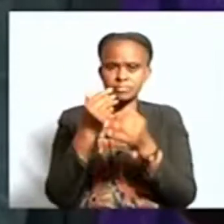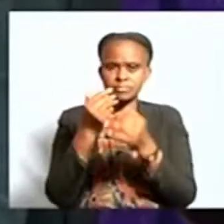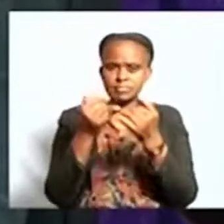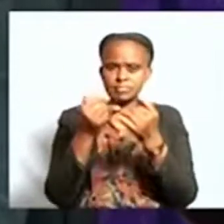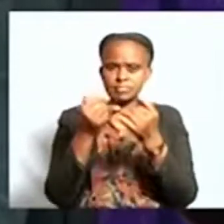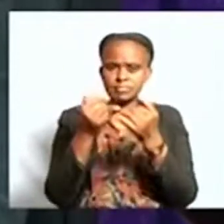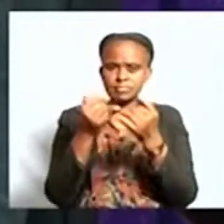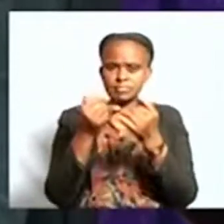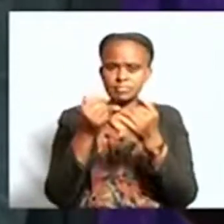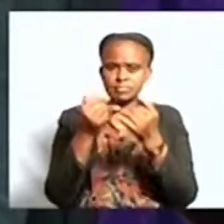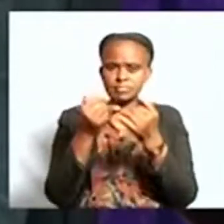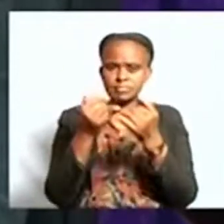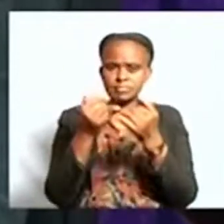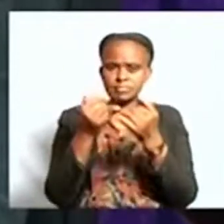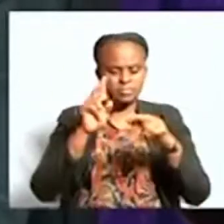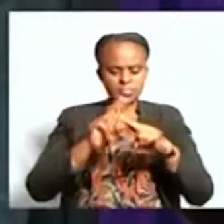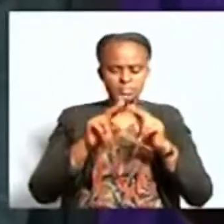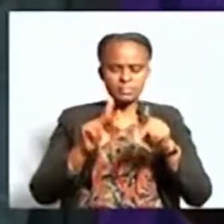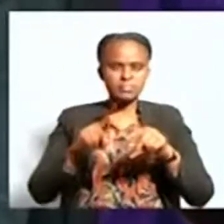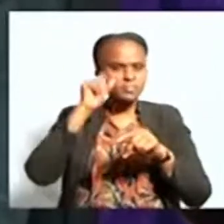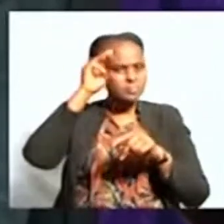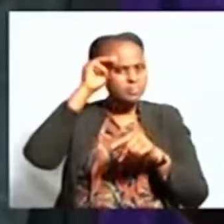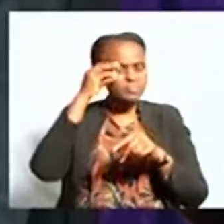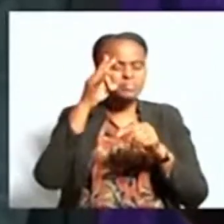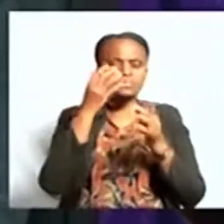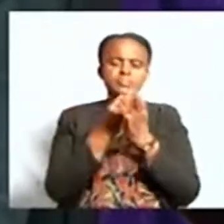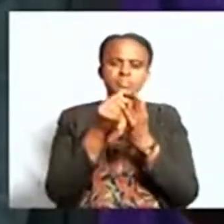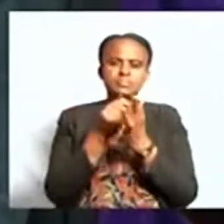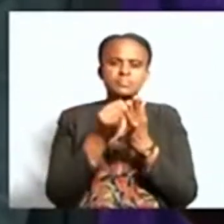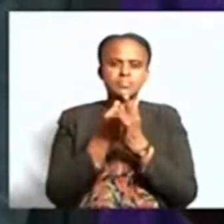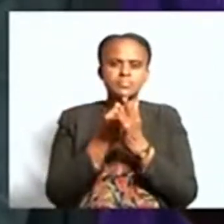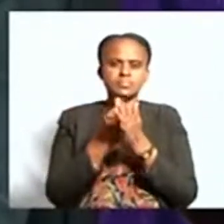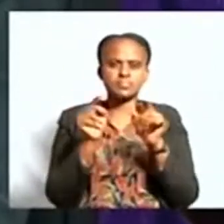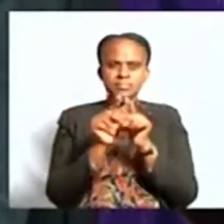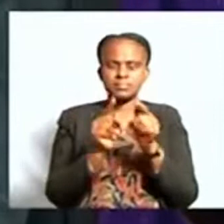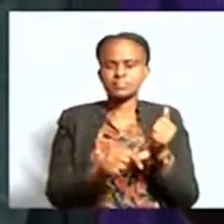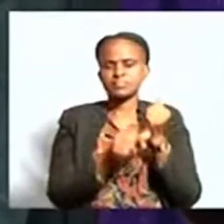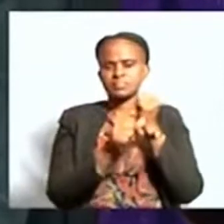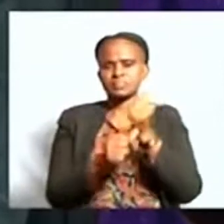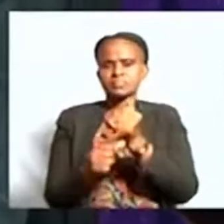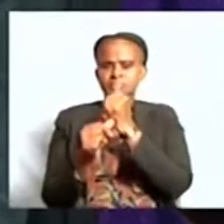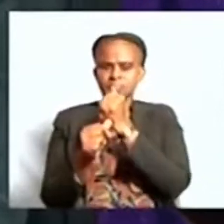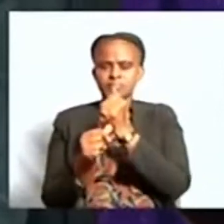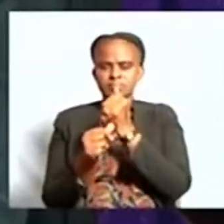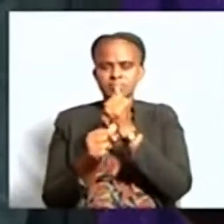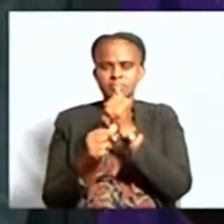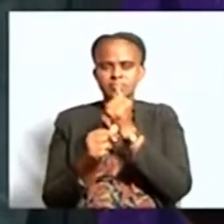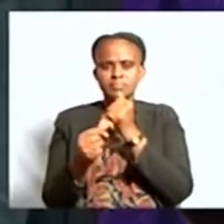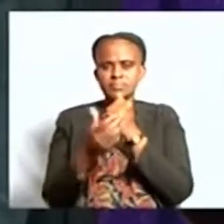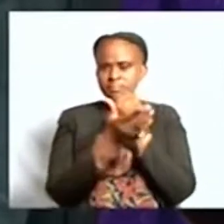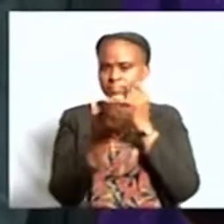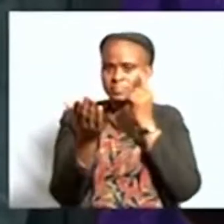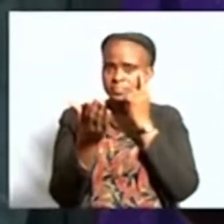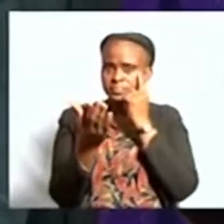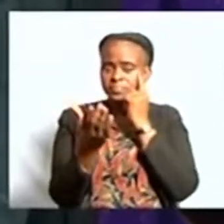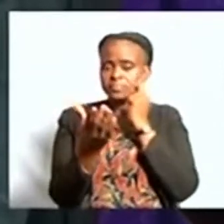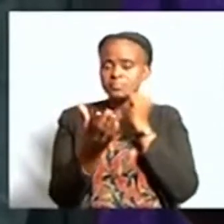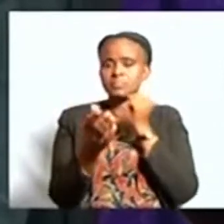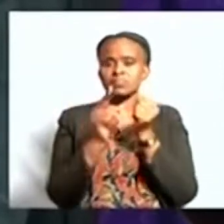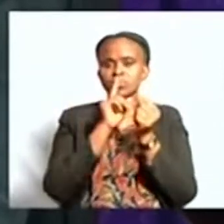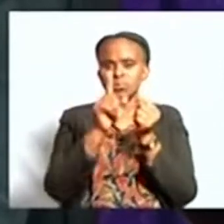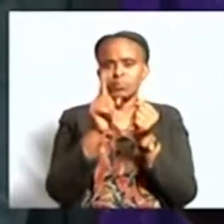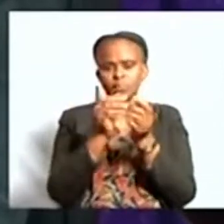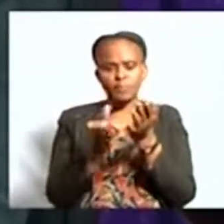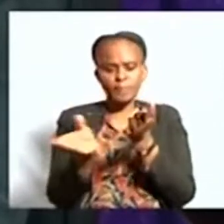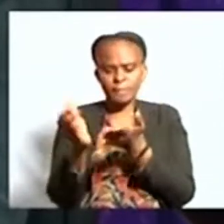that have been done, Chair, by the Ministry of Finance and the agency, the actual